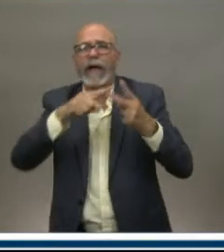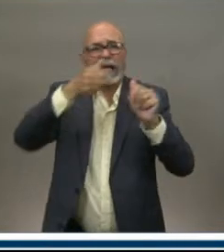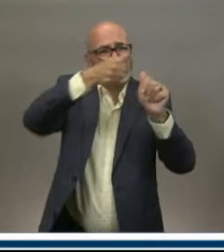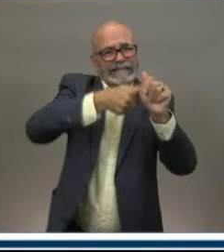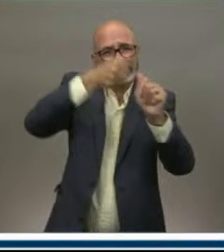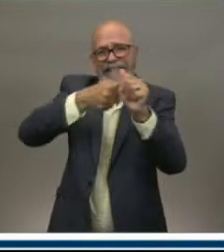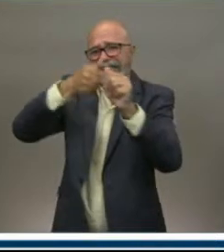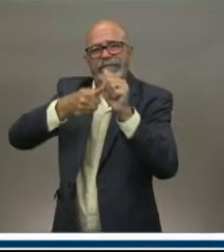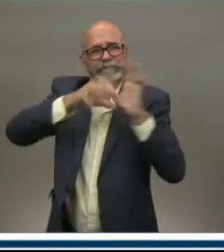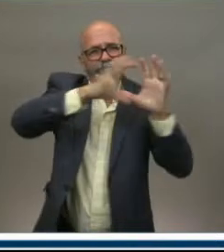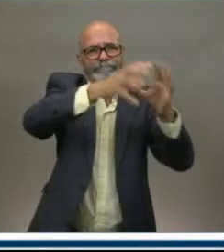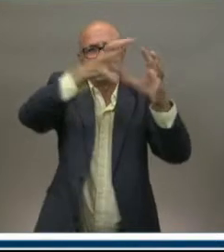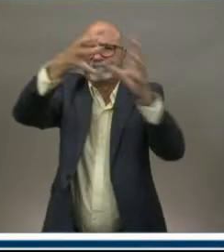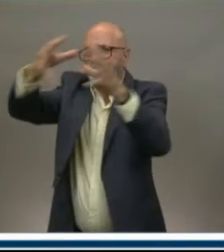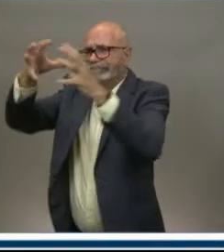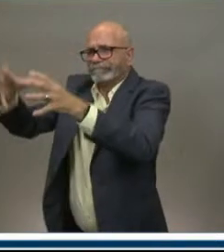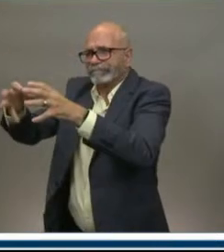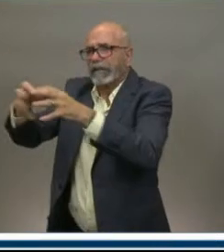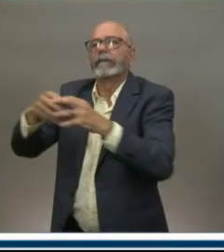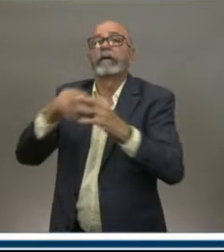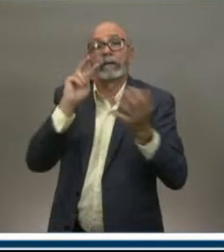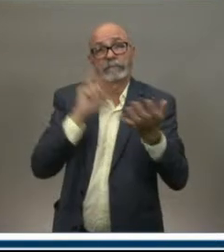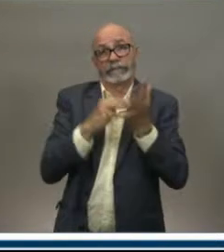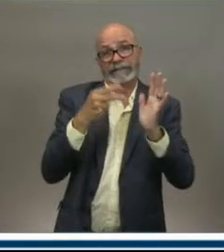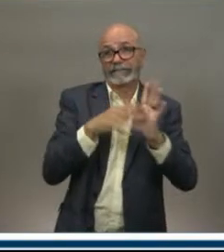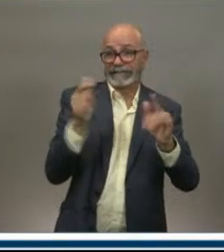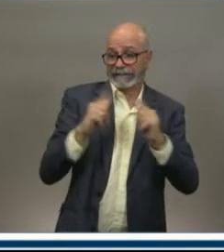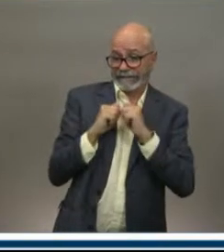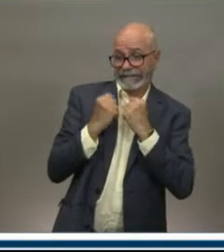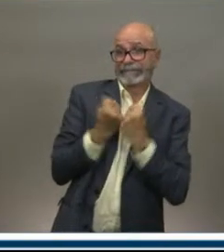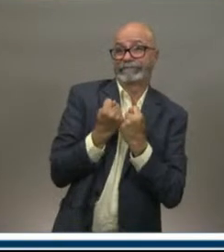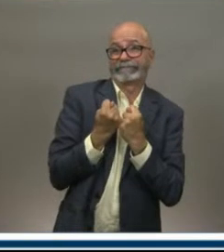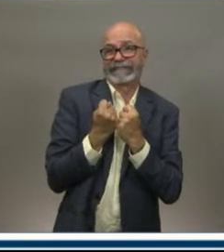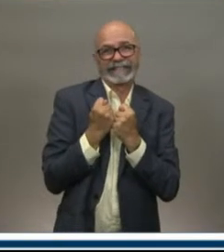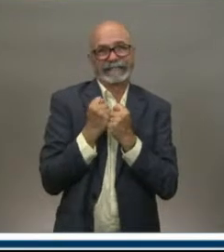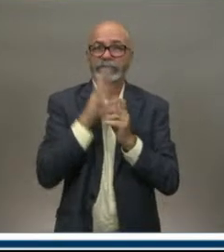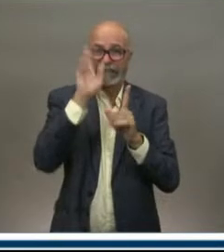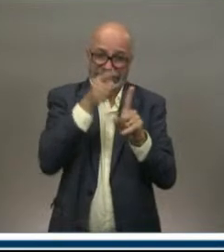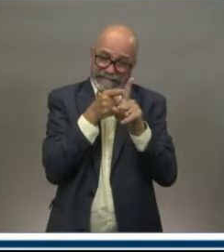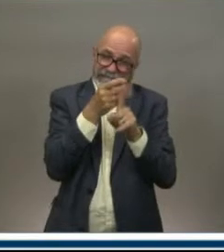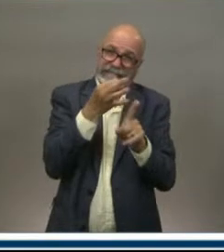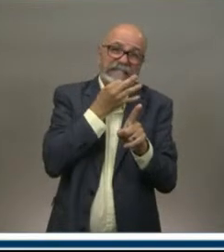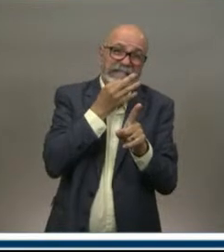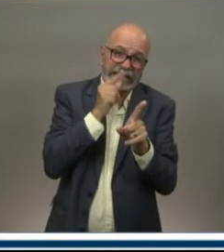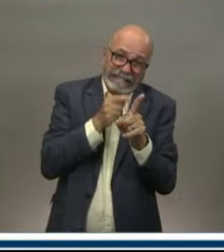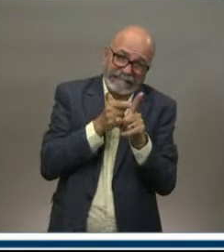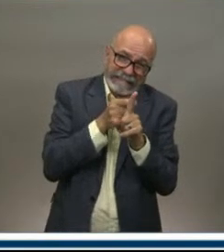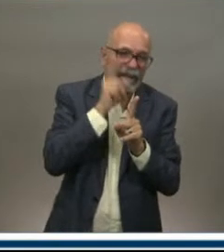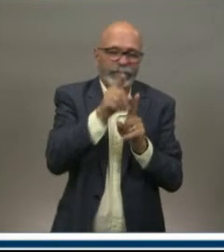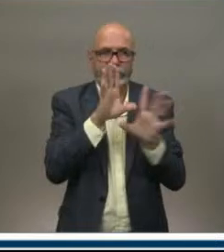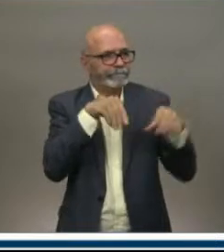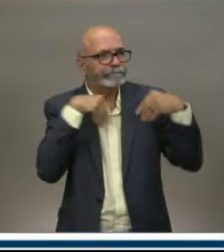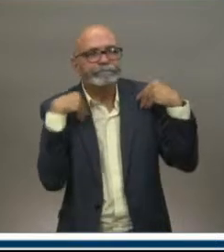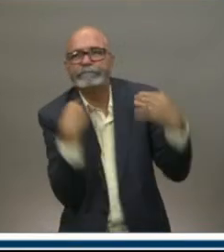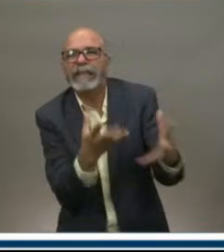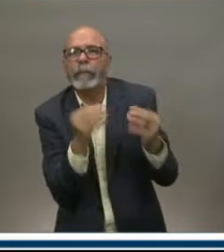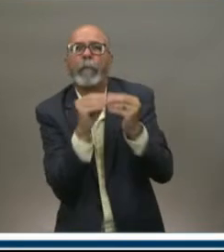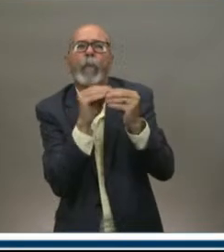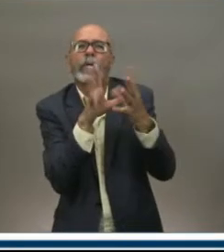is a multidisciplinary team of experts that can be deployed to provide extra support to facilities that are facing